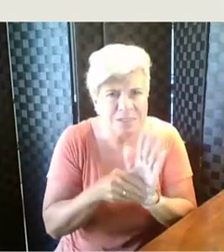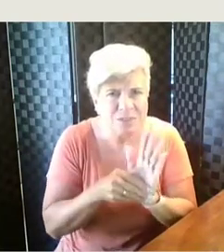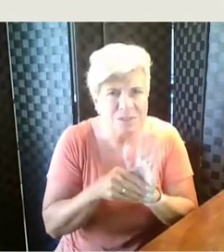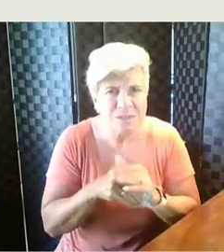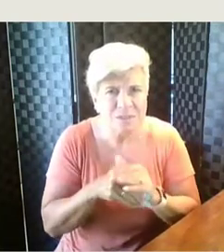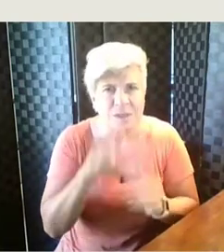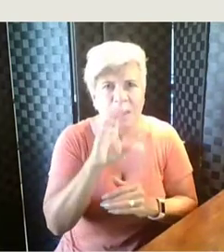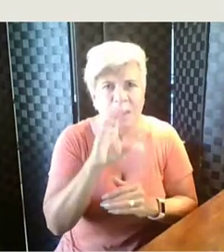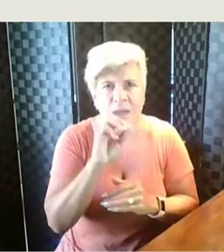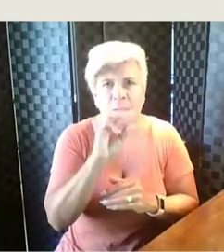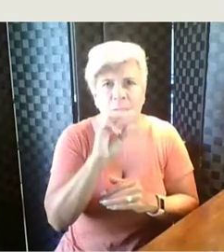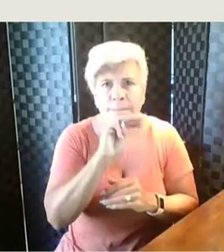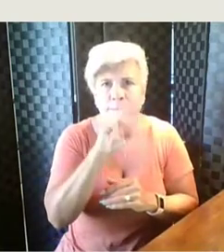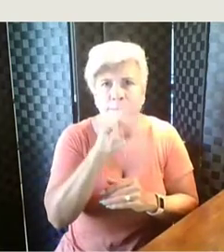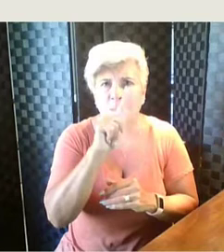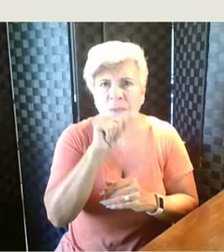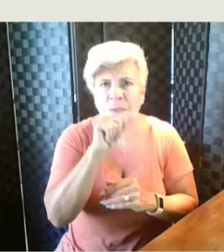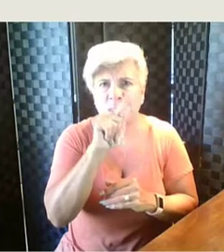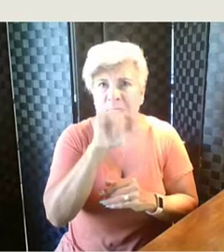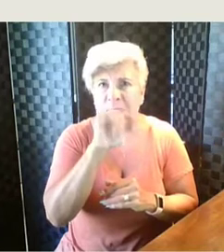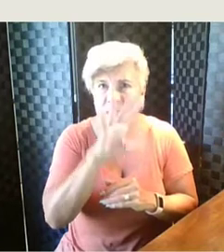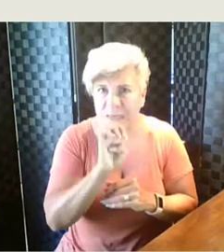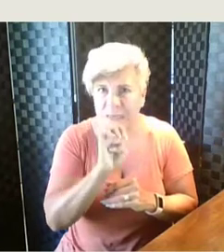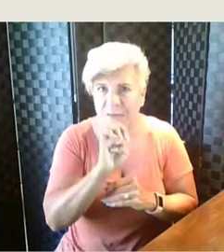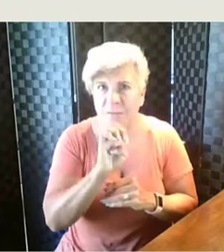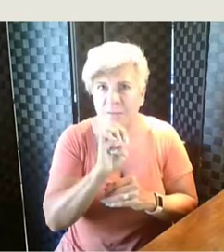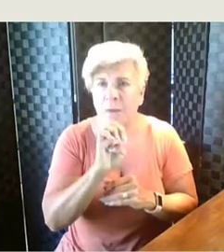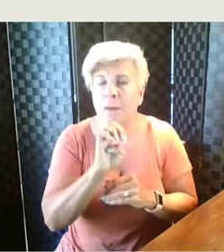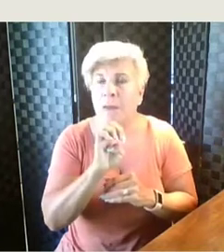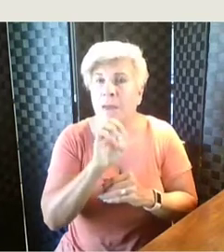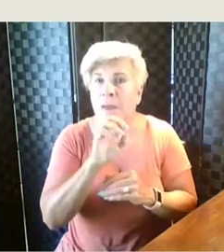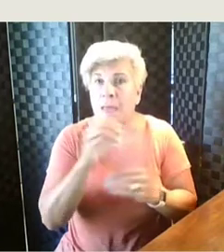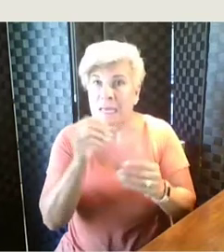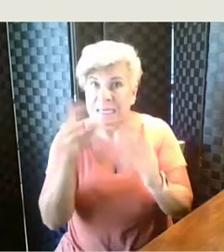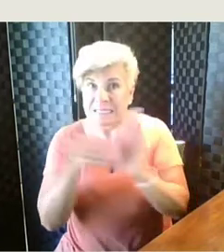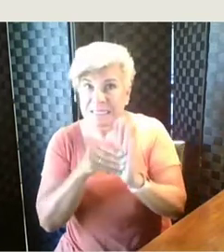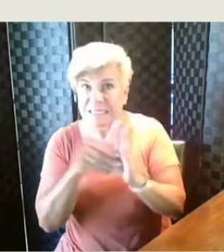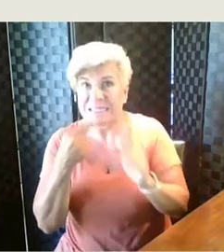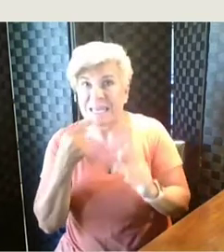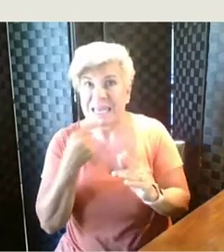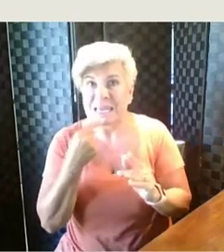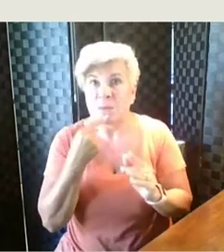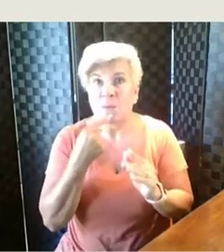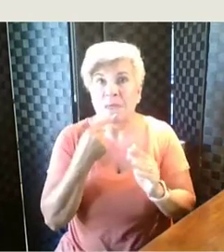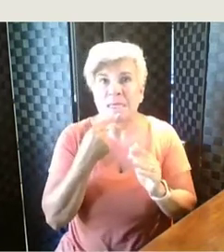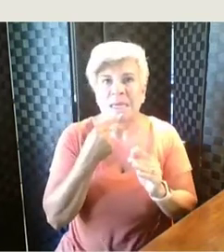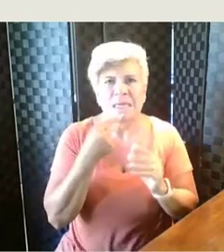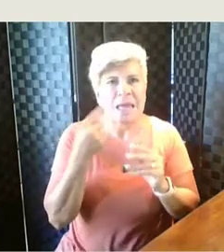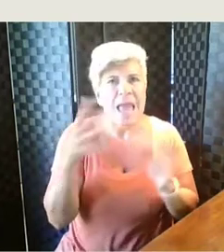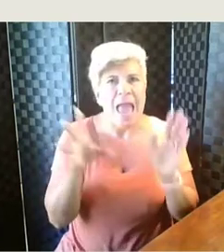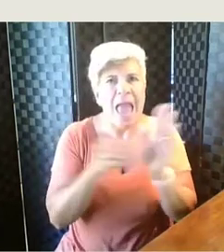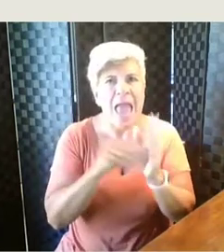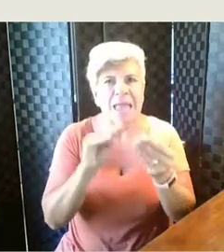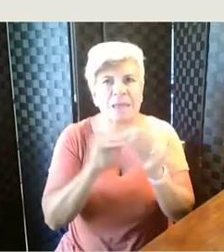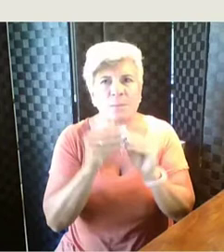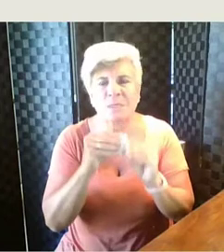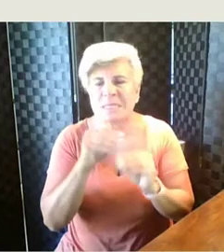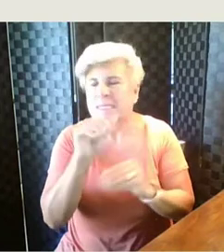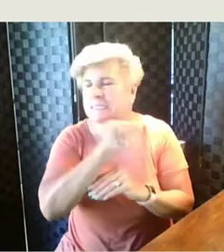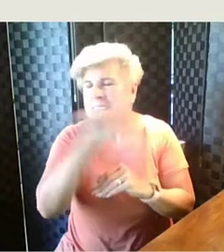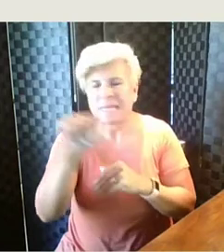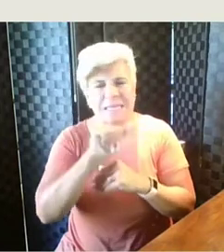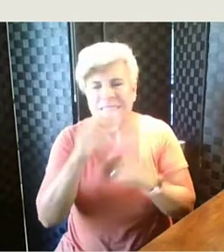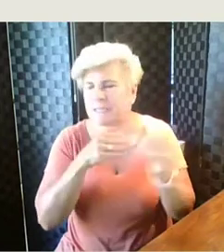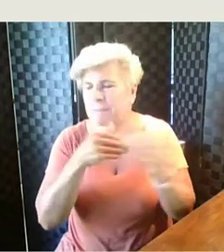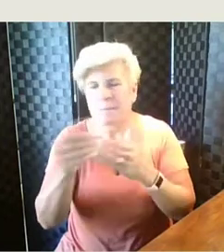The commutative property of addition tells us that we can add numbers in any order and we will get the same answer. For